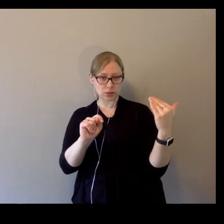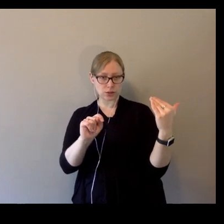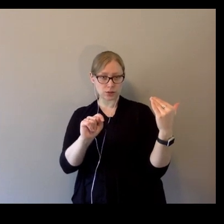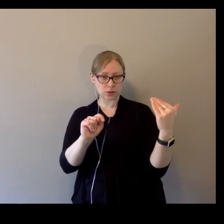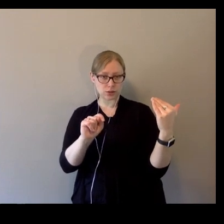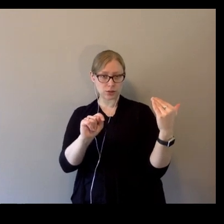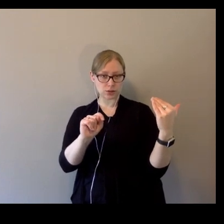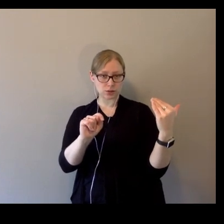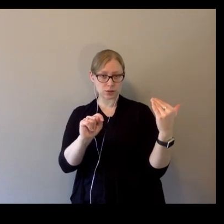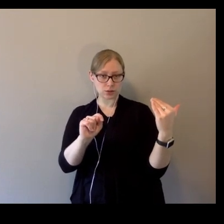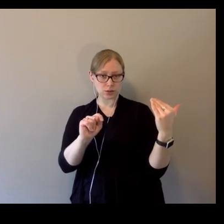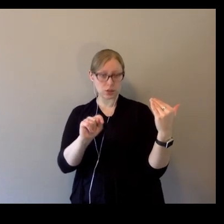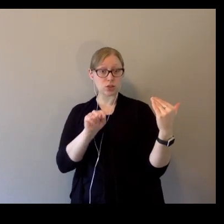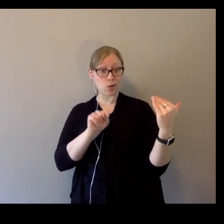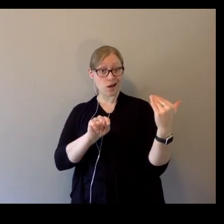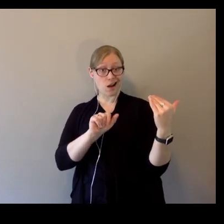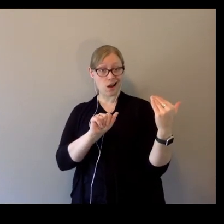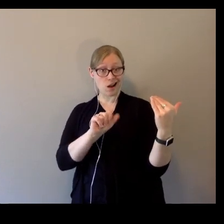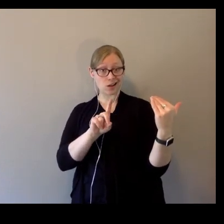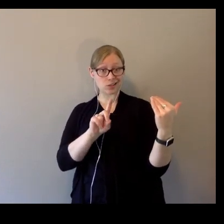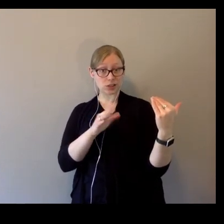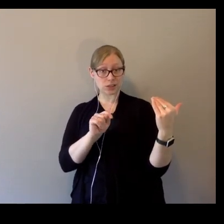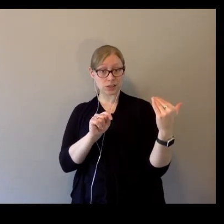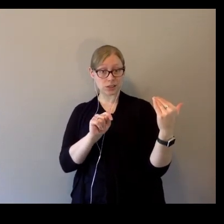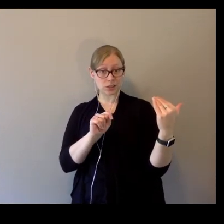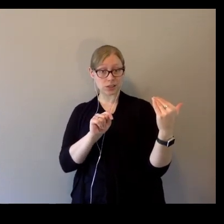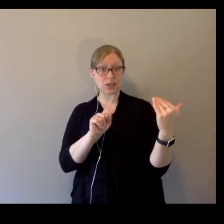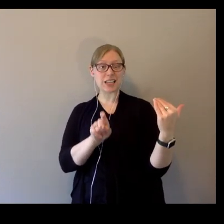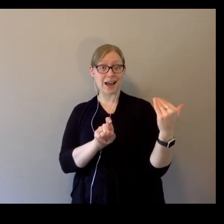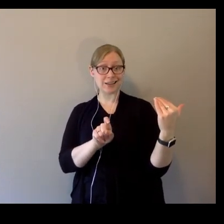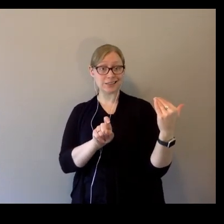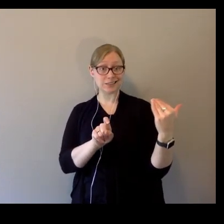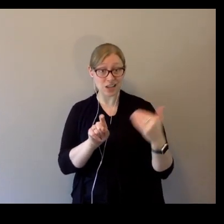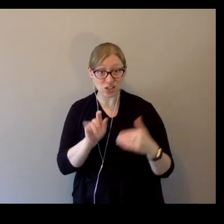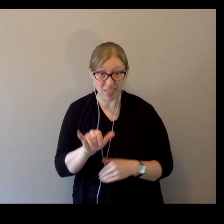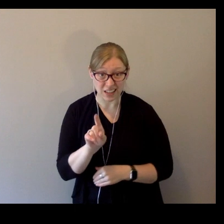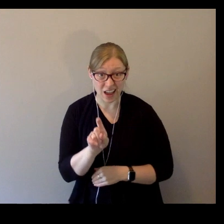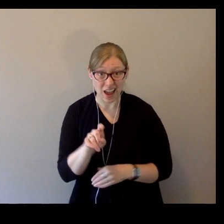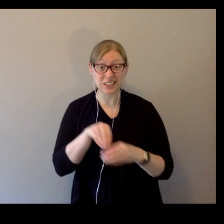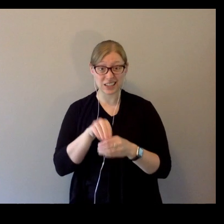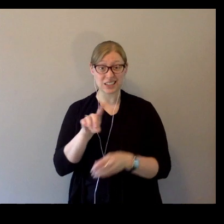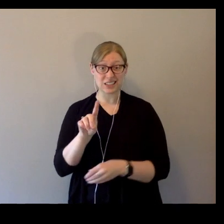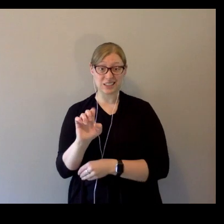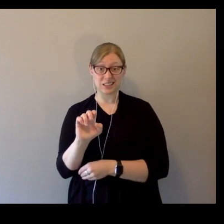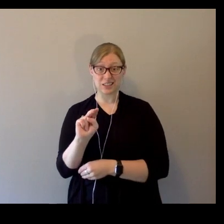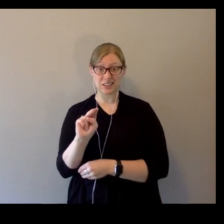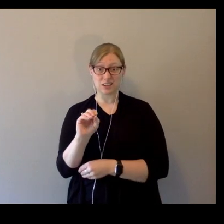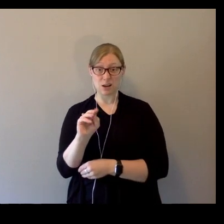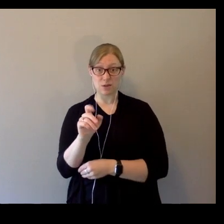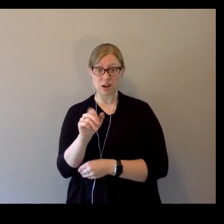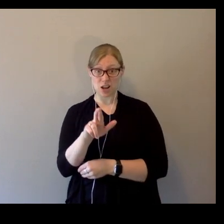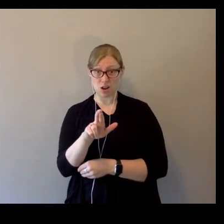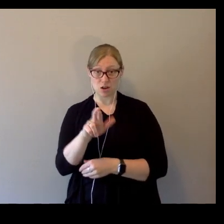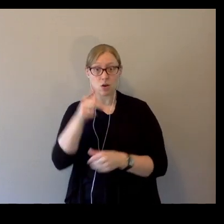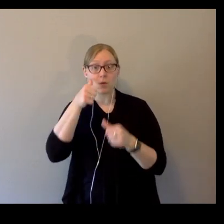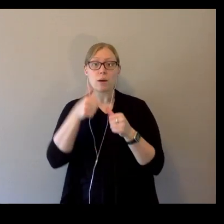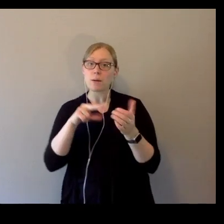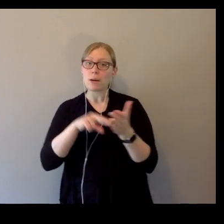x. So in this case, you have x in the denominator. So we're going to, when we solve a problem with a variable in the denominator, we're going to do